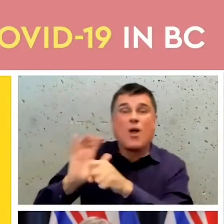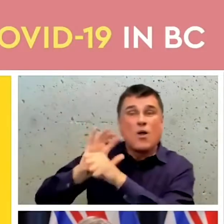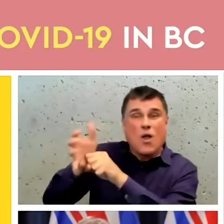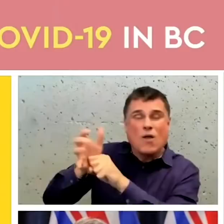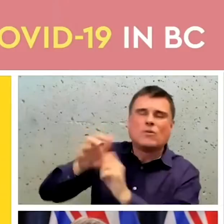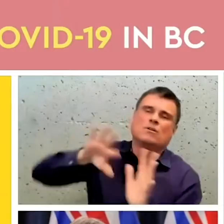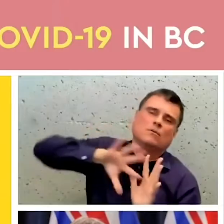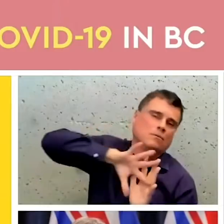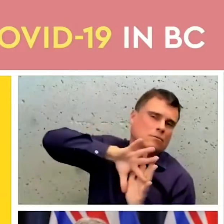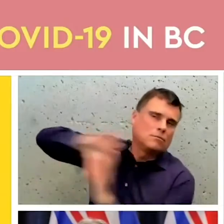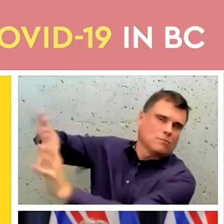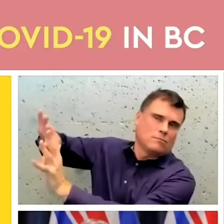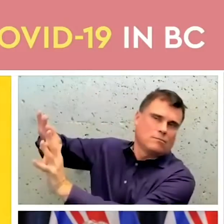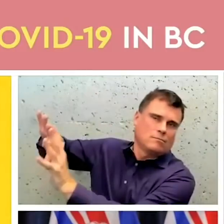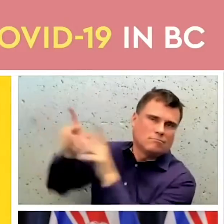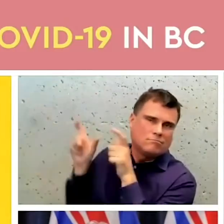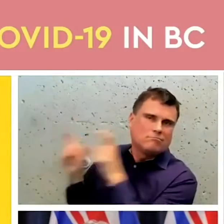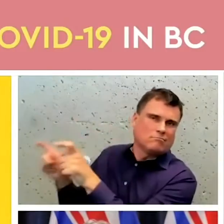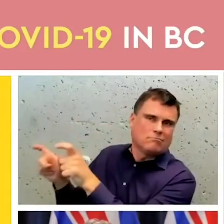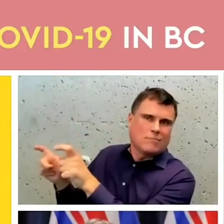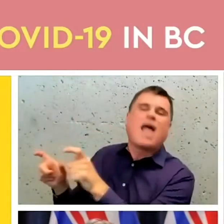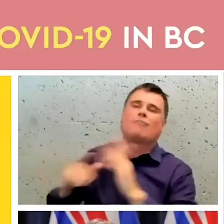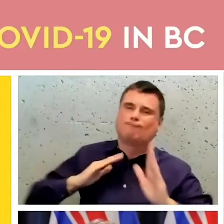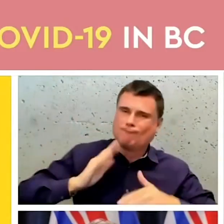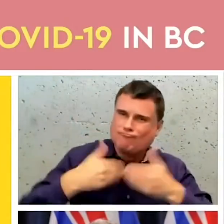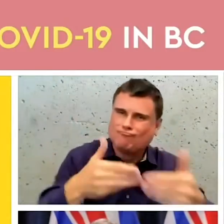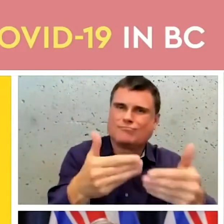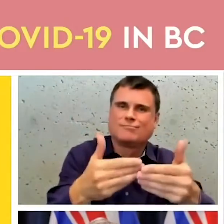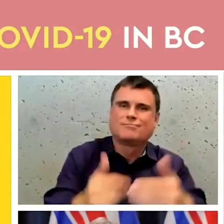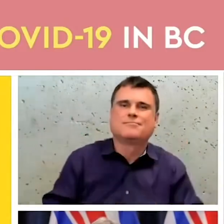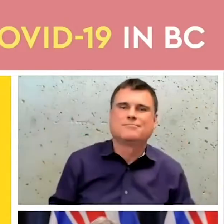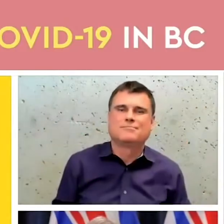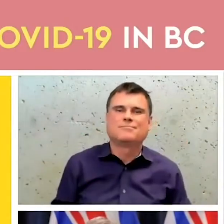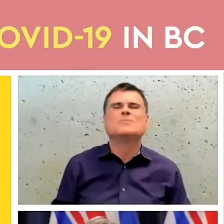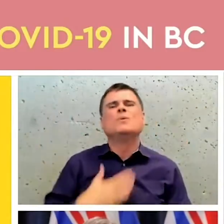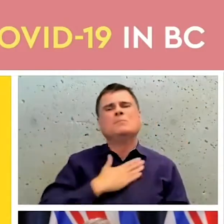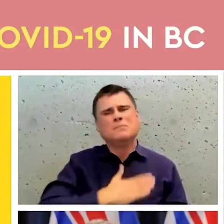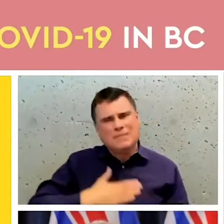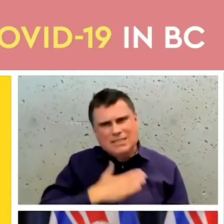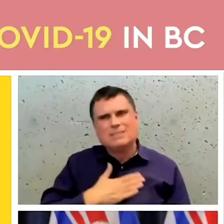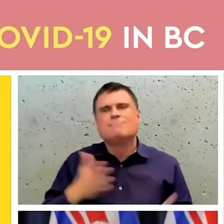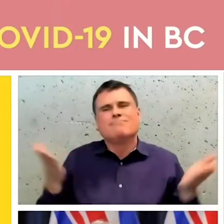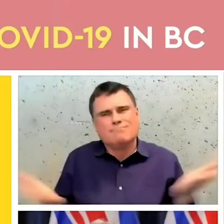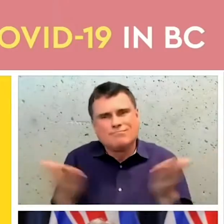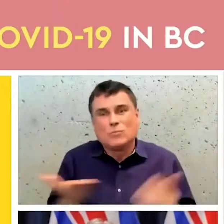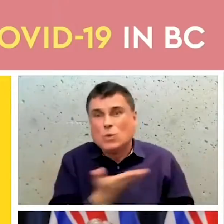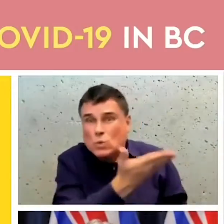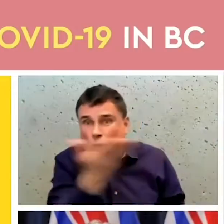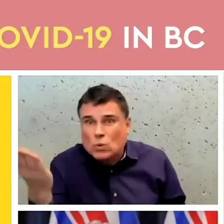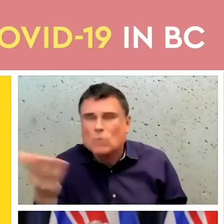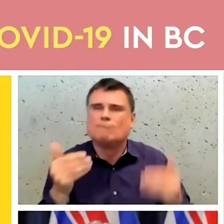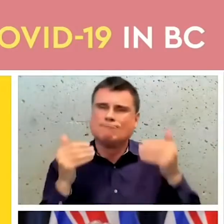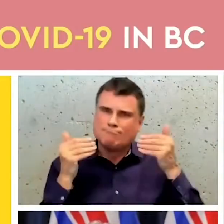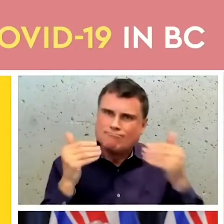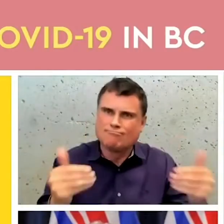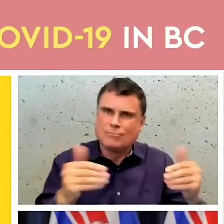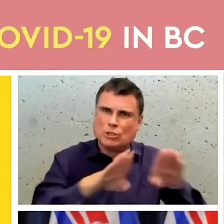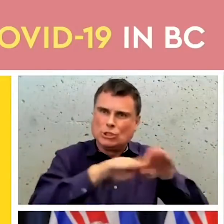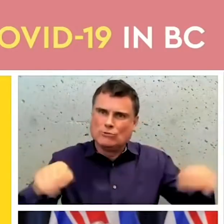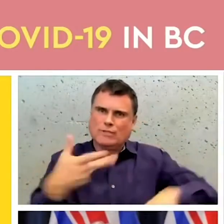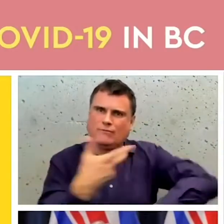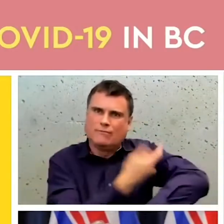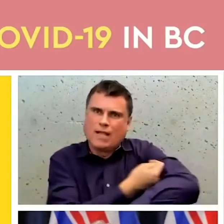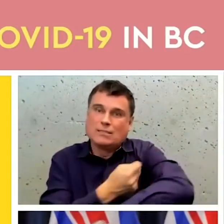to register your children today in the 5 to 11 category, and register any other children you have that remain